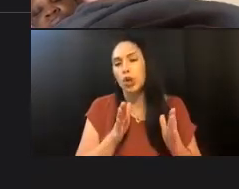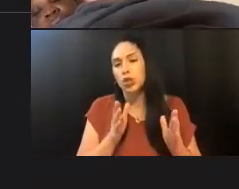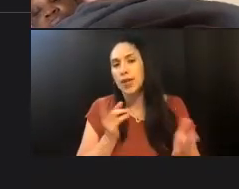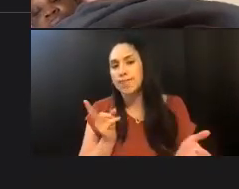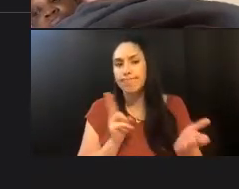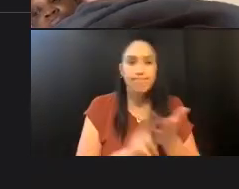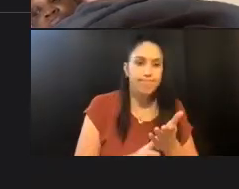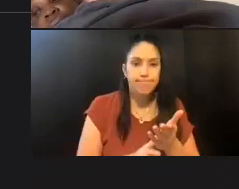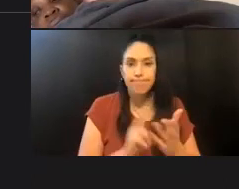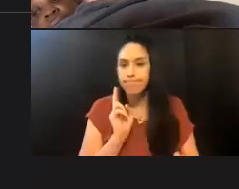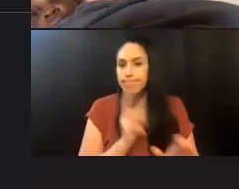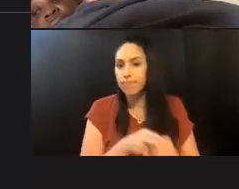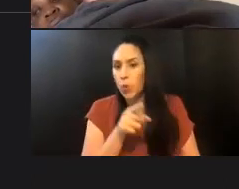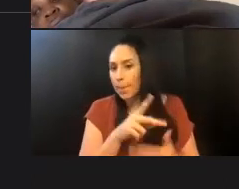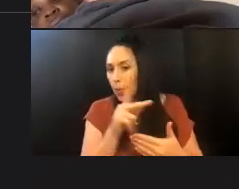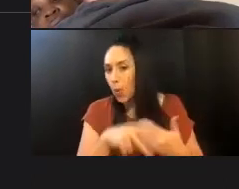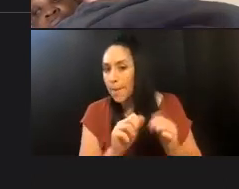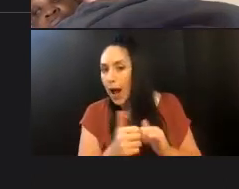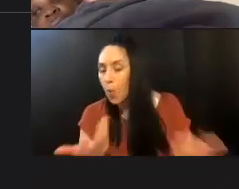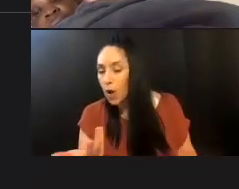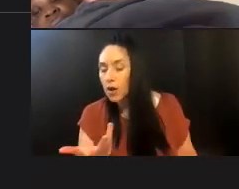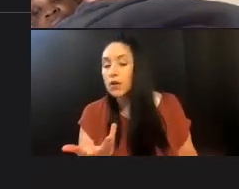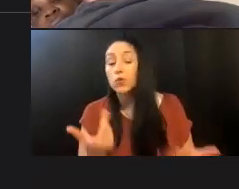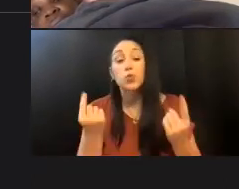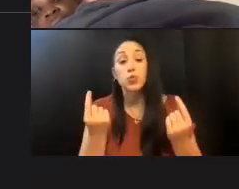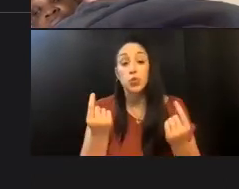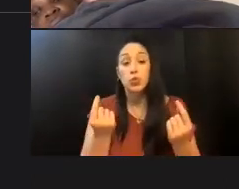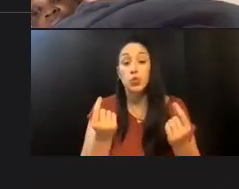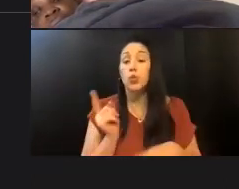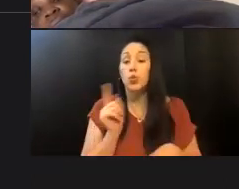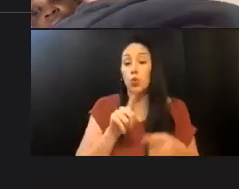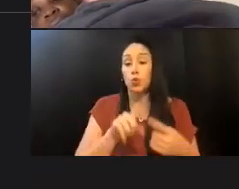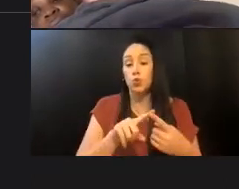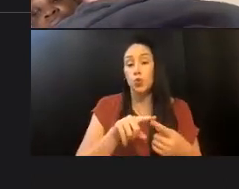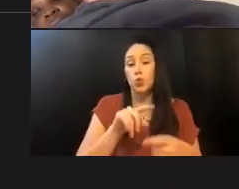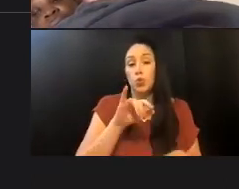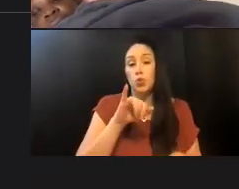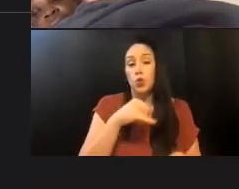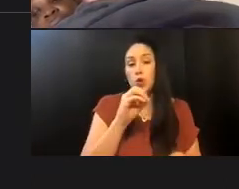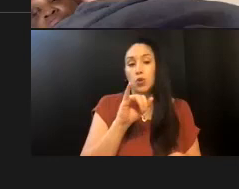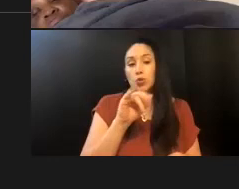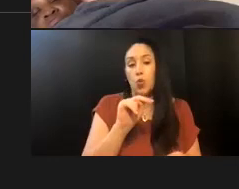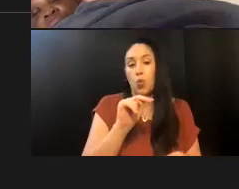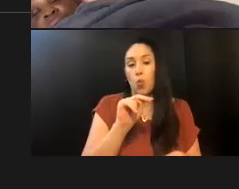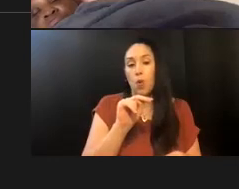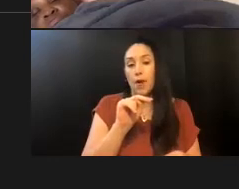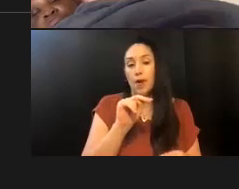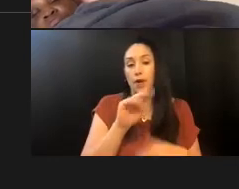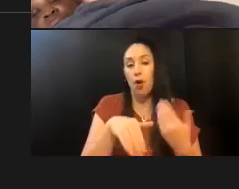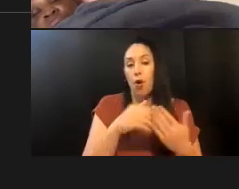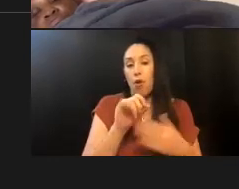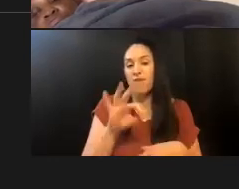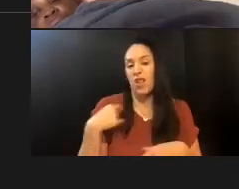participate? Yeah, they would go to the joinallofus.org website, which is the website that I mentioned here